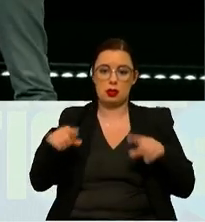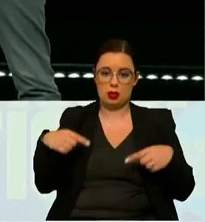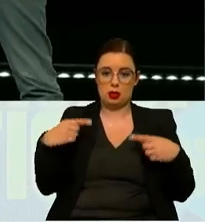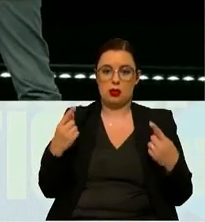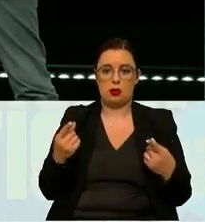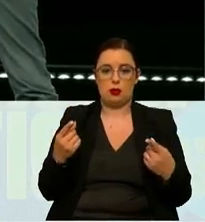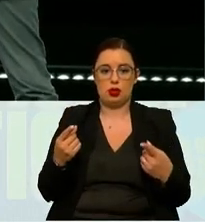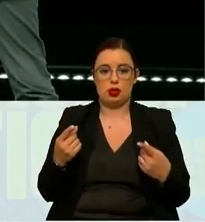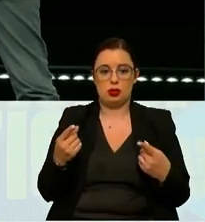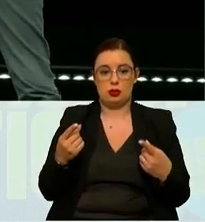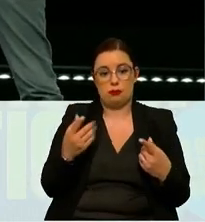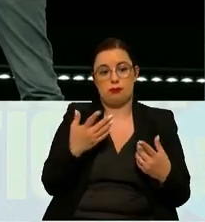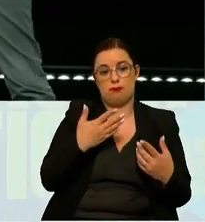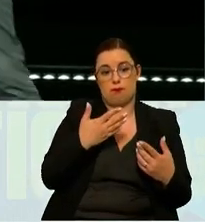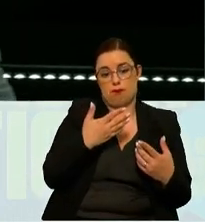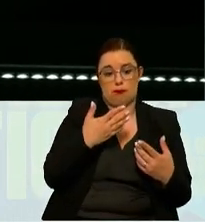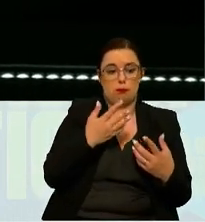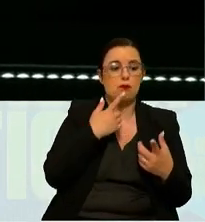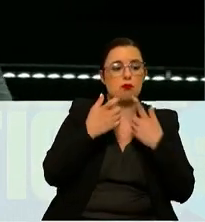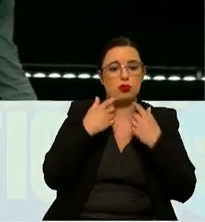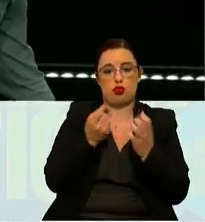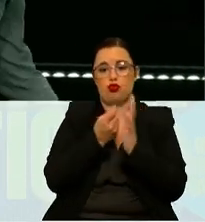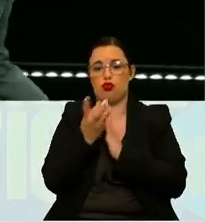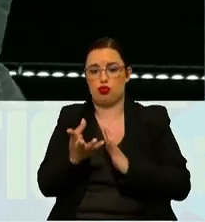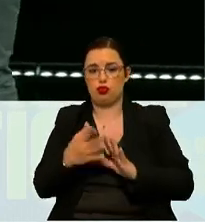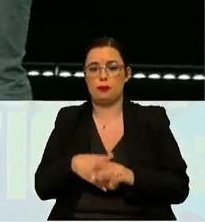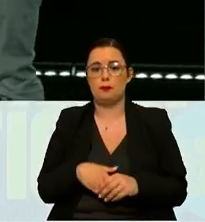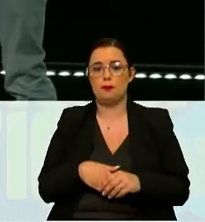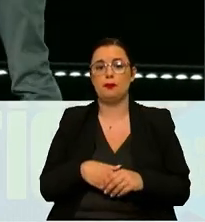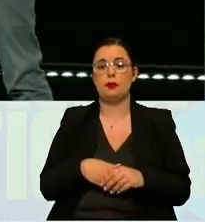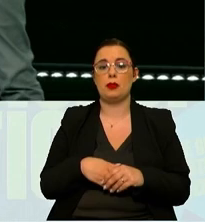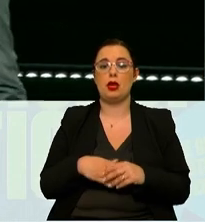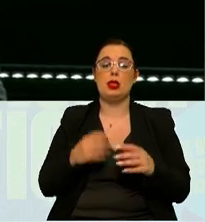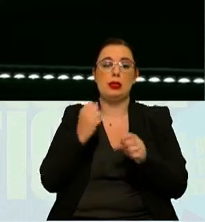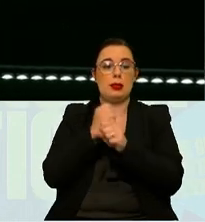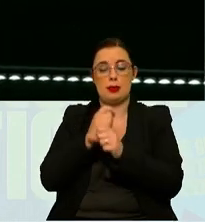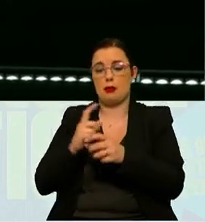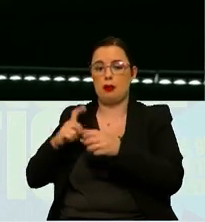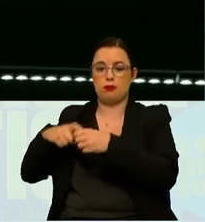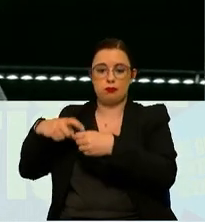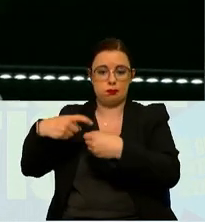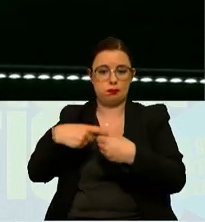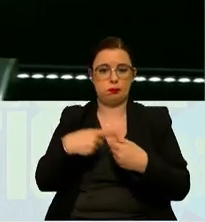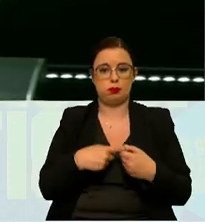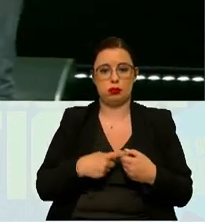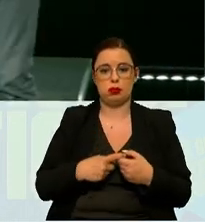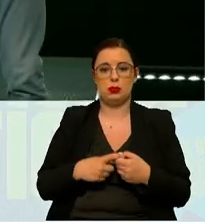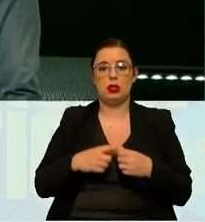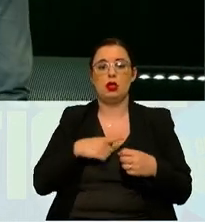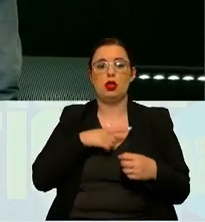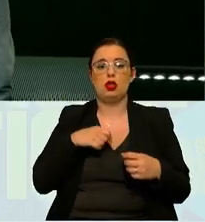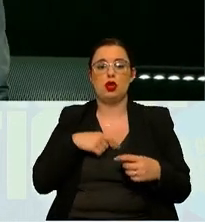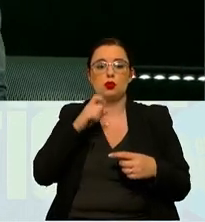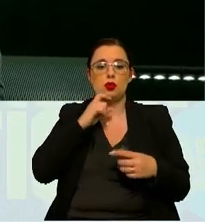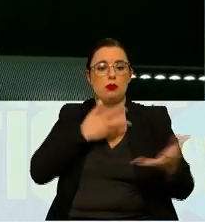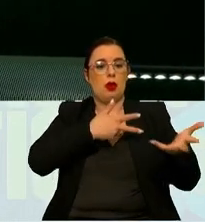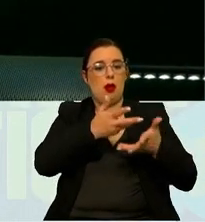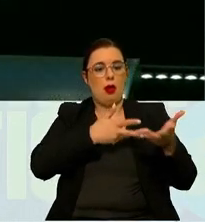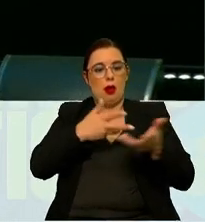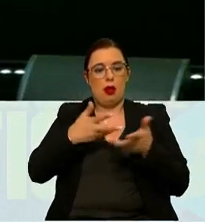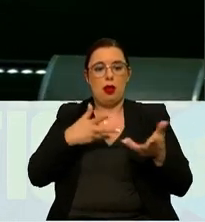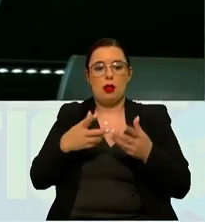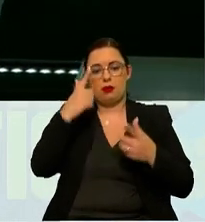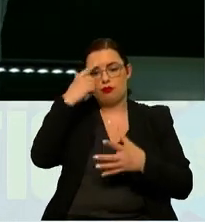with our daily tasks. That's why we're involving all these technologies as well in every collaboration tool that we have to summarize conversations, to